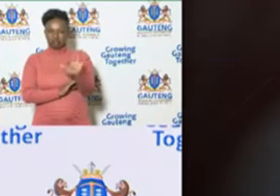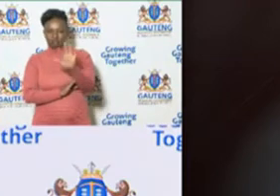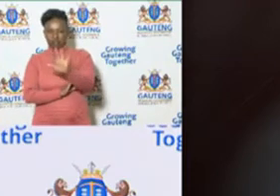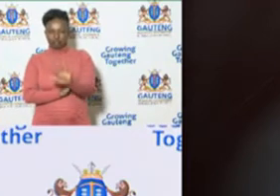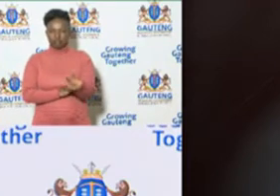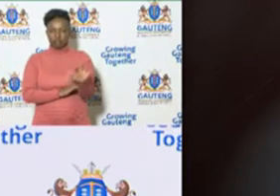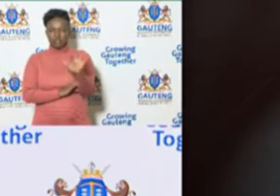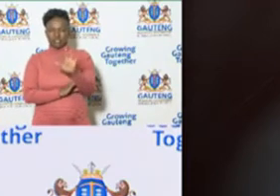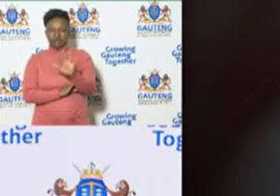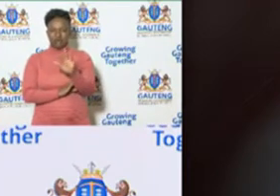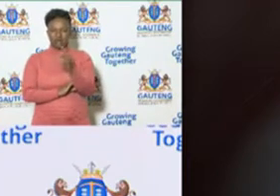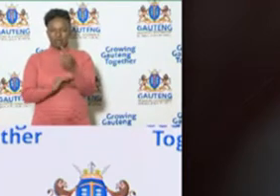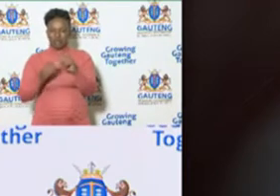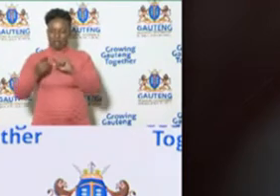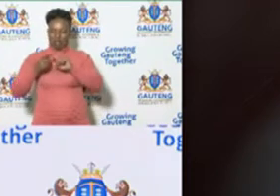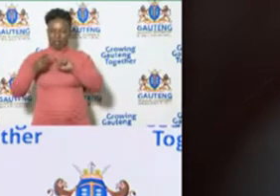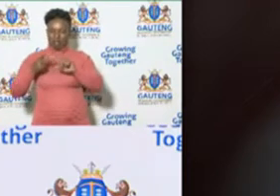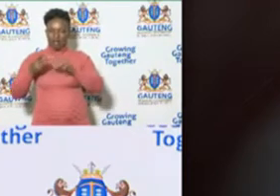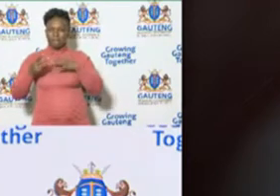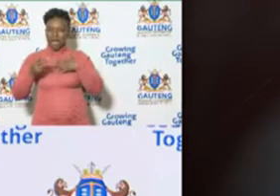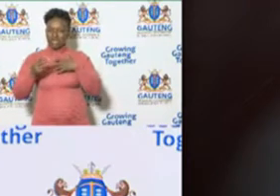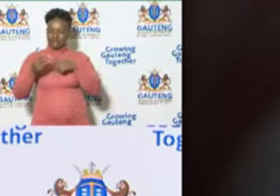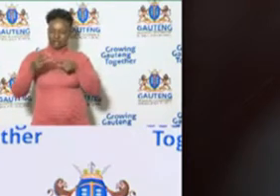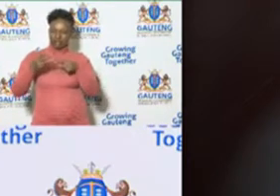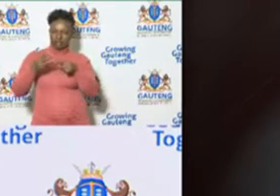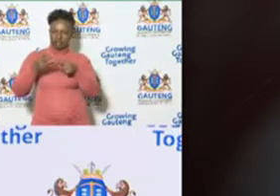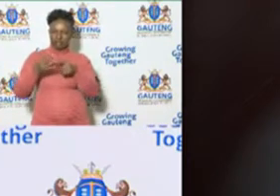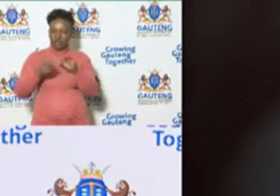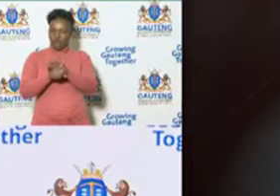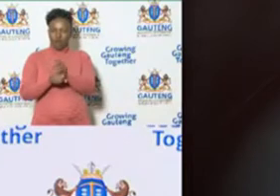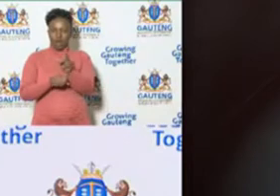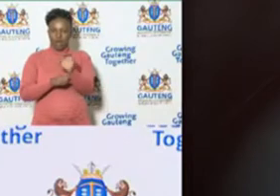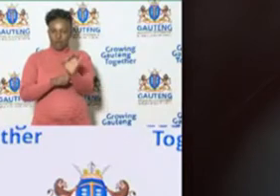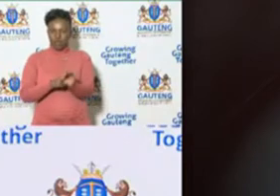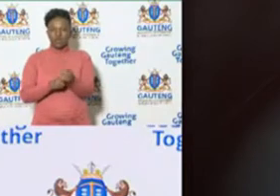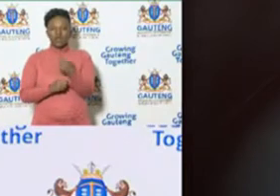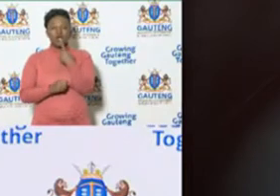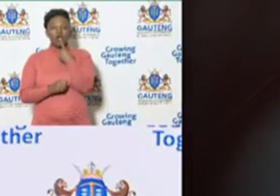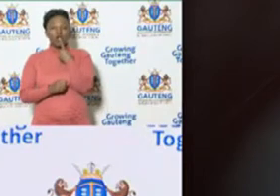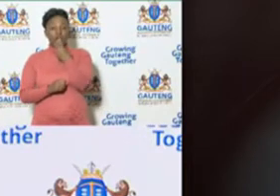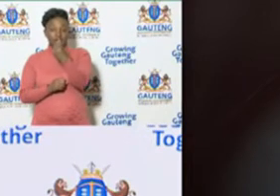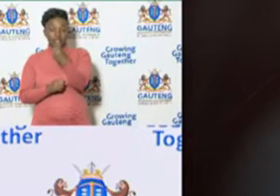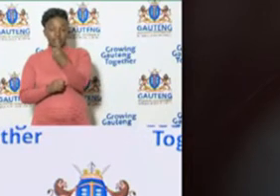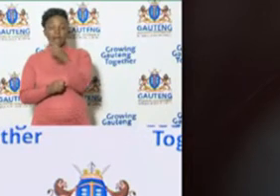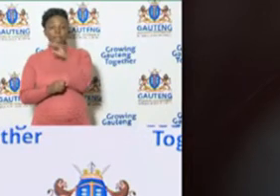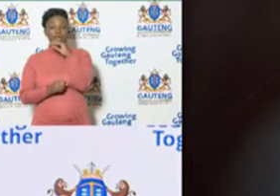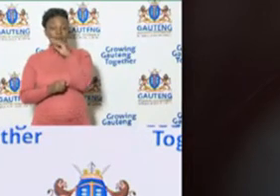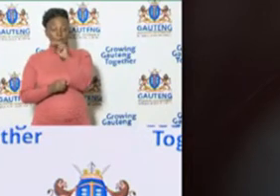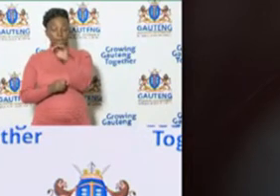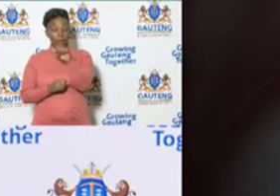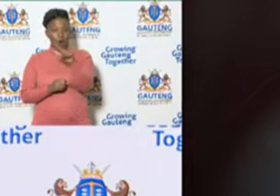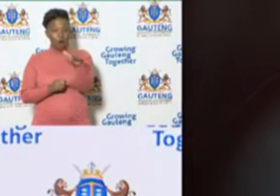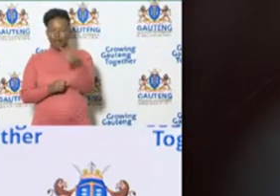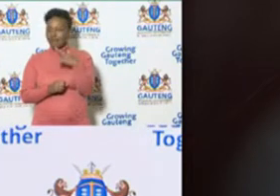significant compliance, but not 100%. But red is a mall that's not complying. And in those cases, we are